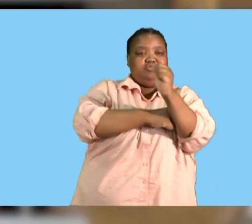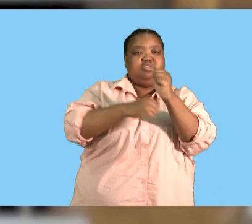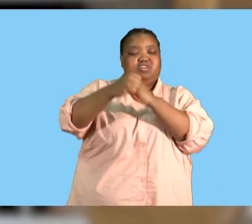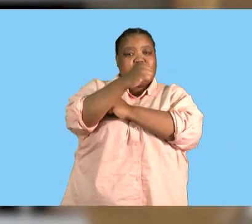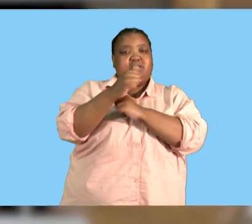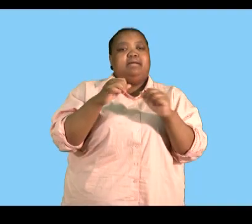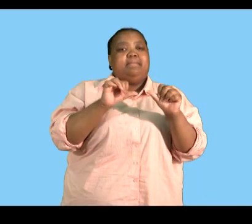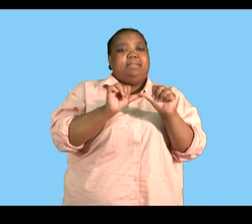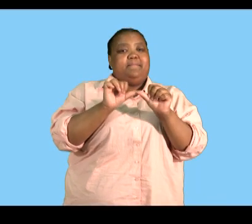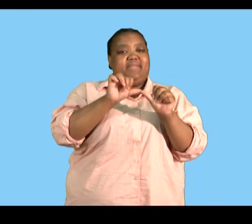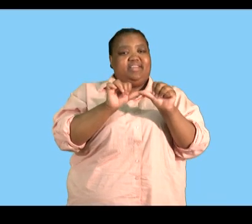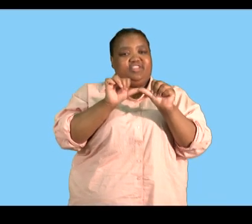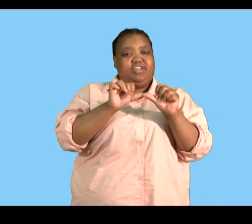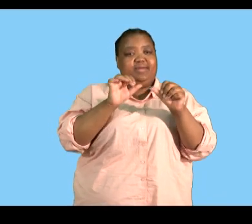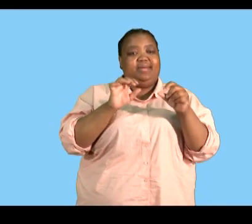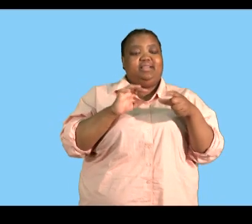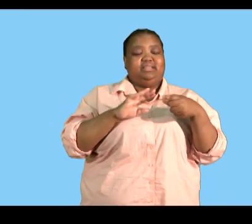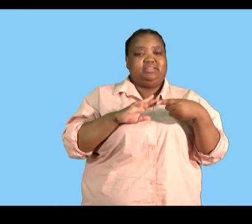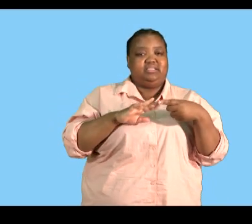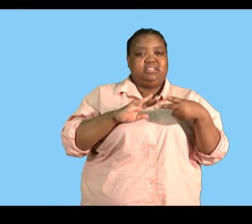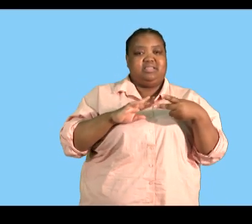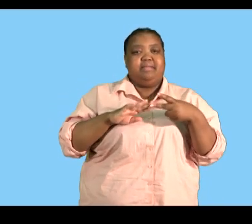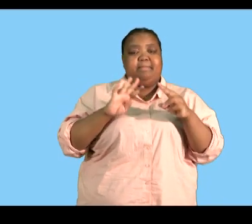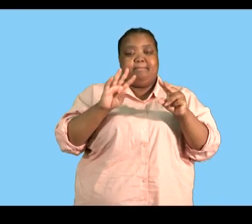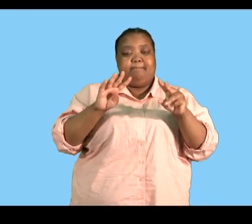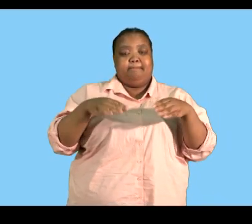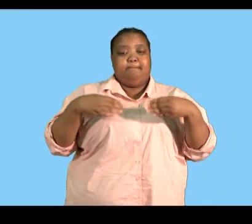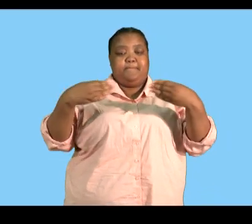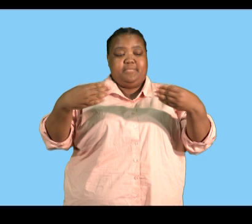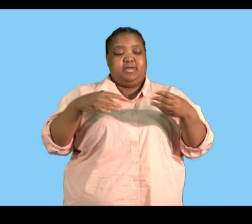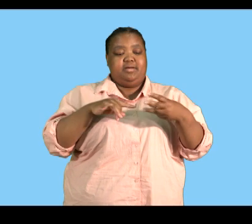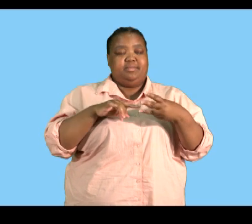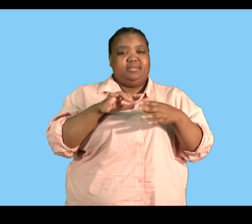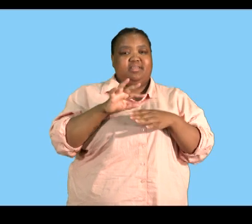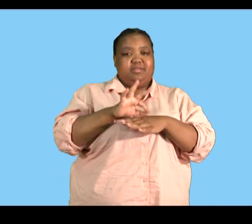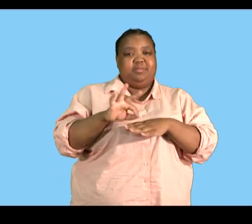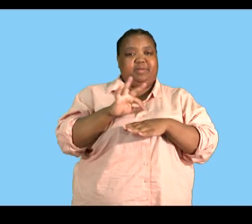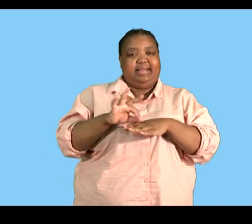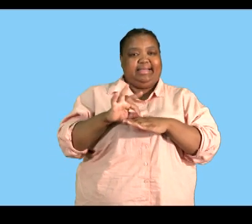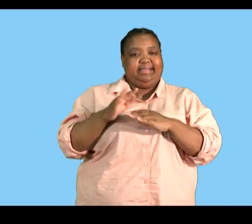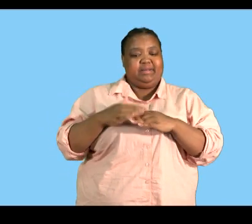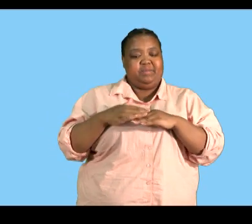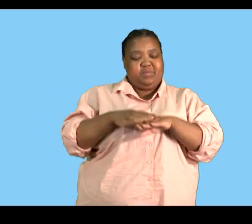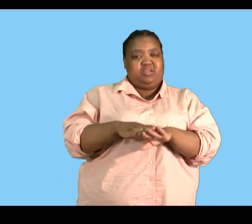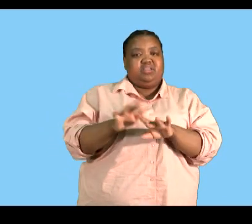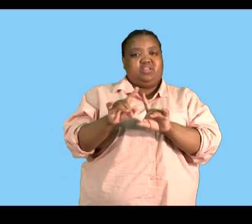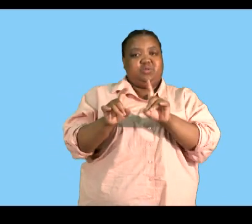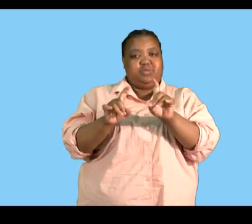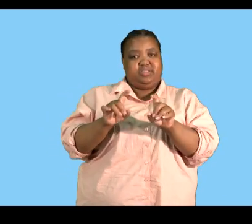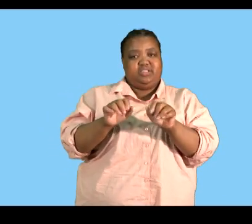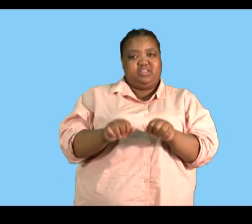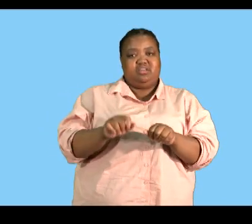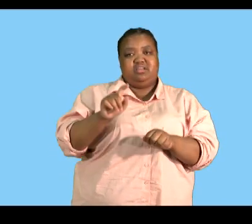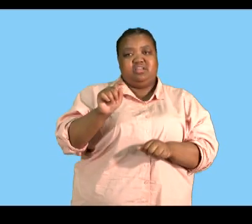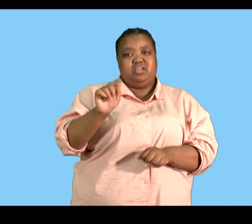measurements, maps and plans will be assessed, whereby now there will be mixed questions and the